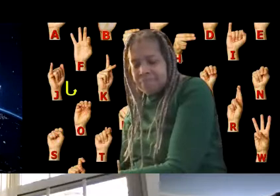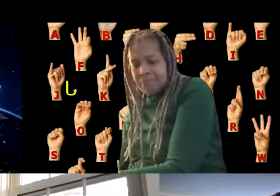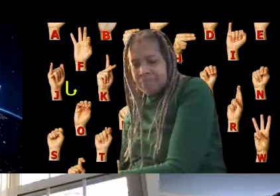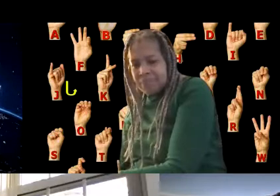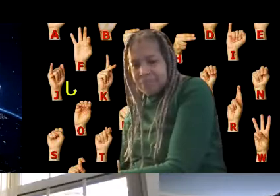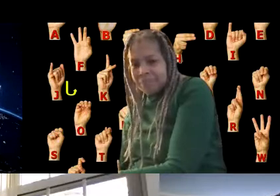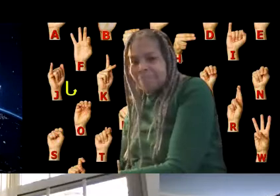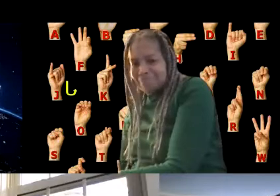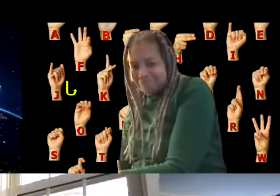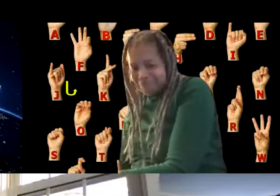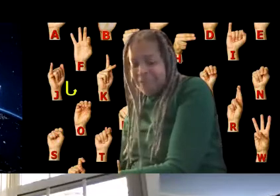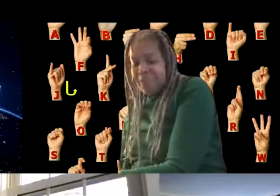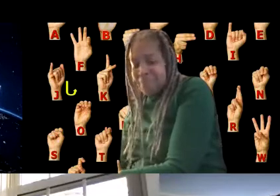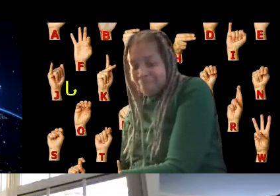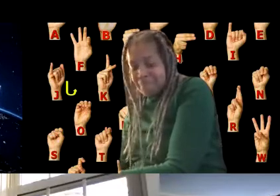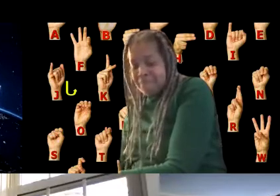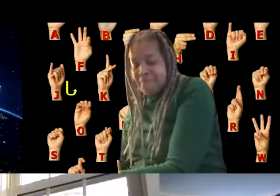That's hard.